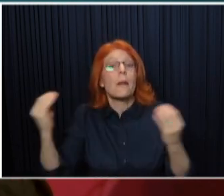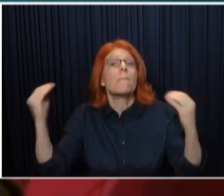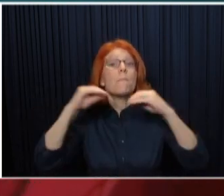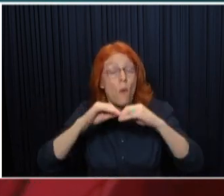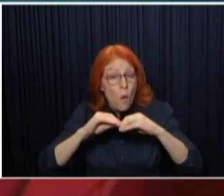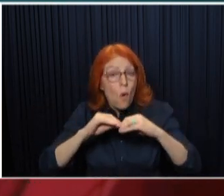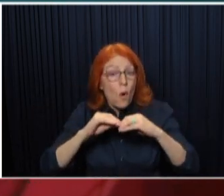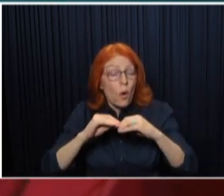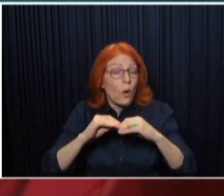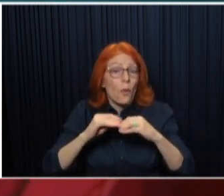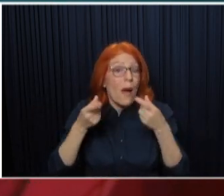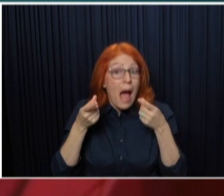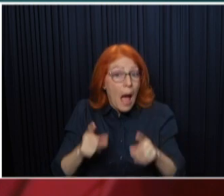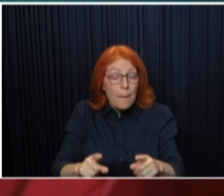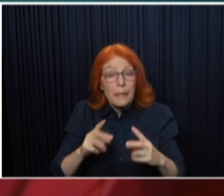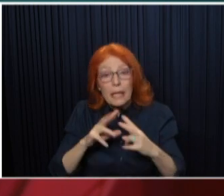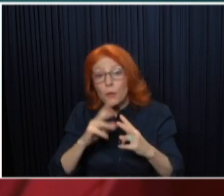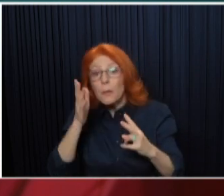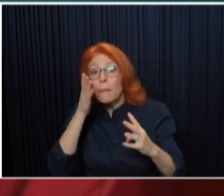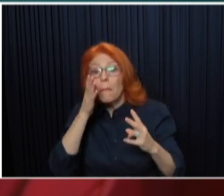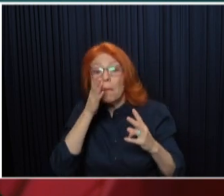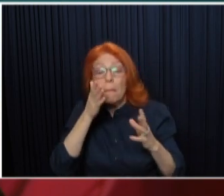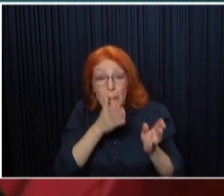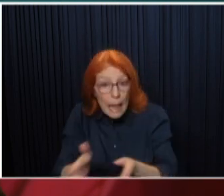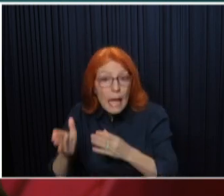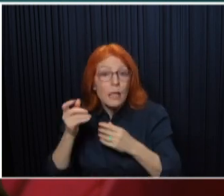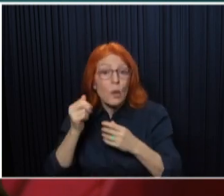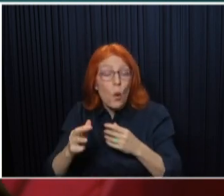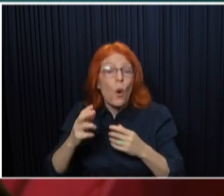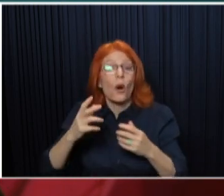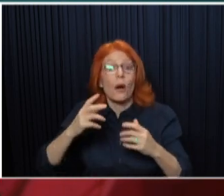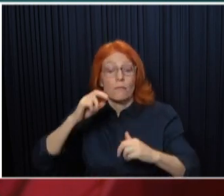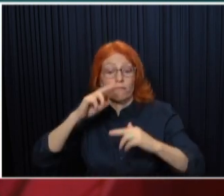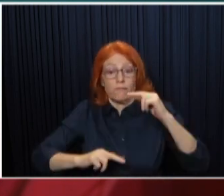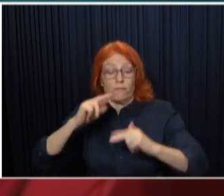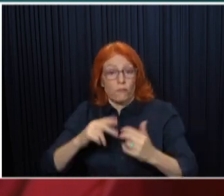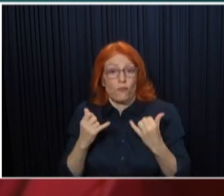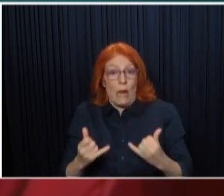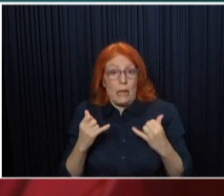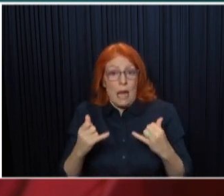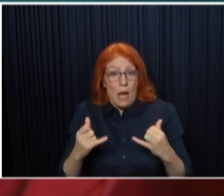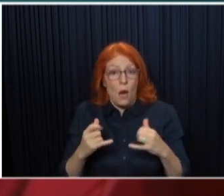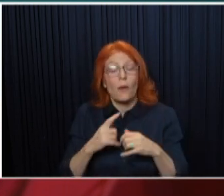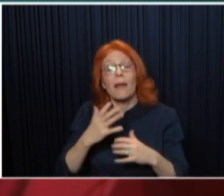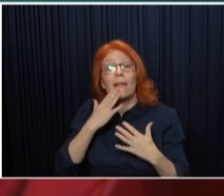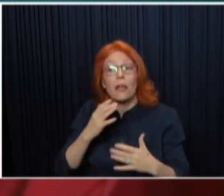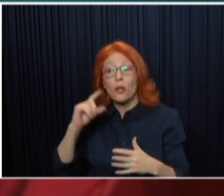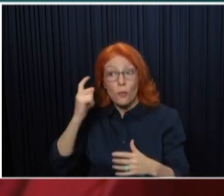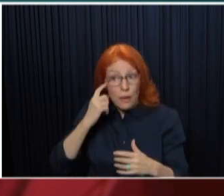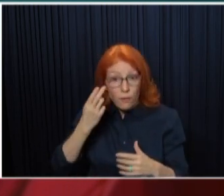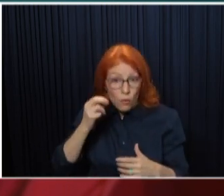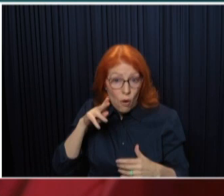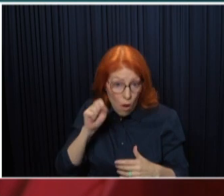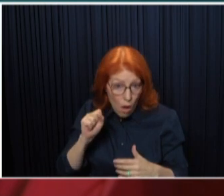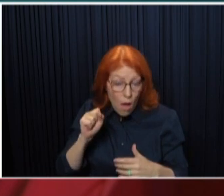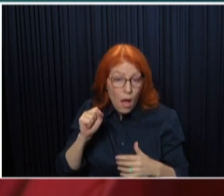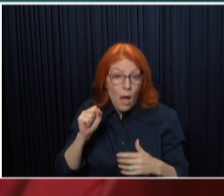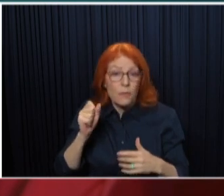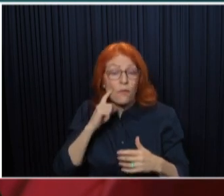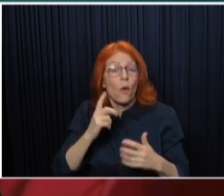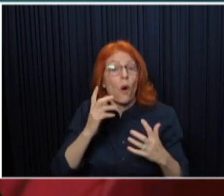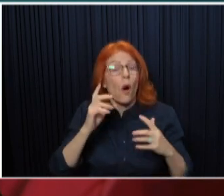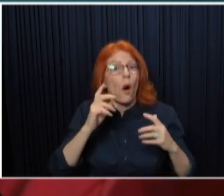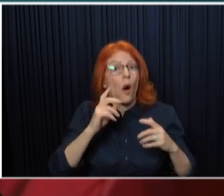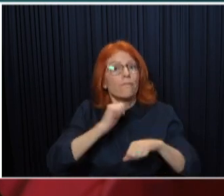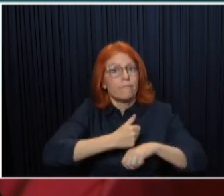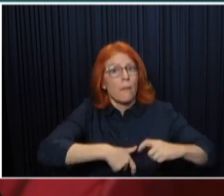that are either in planning or construction. And thank you, Governor Hobbs, for putting the